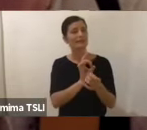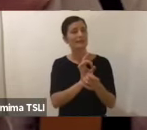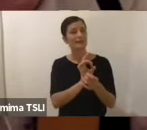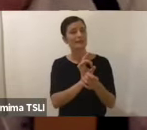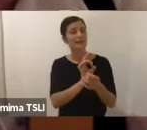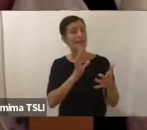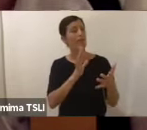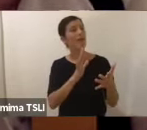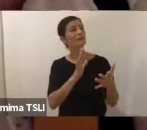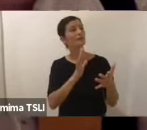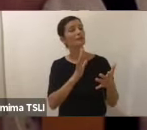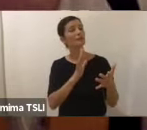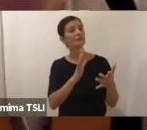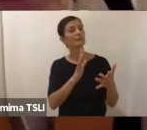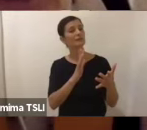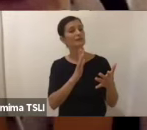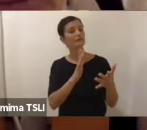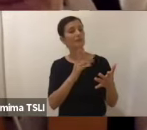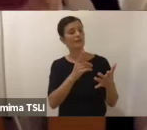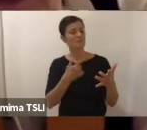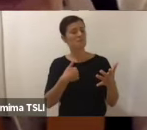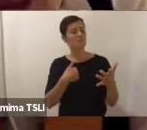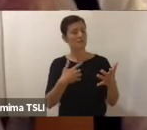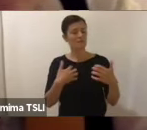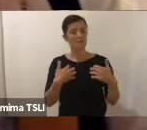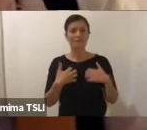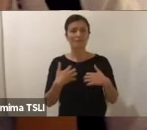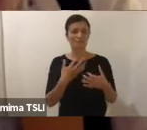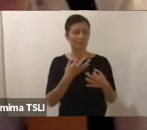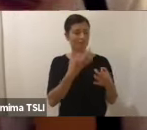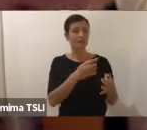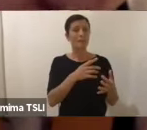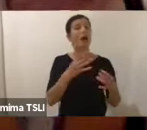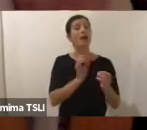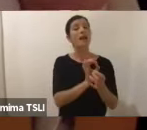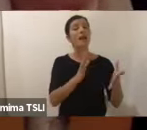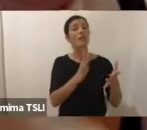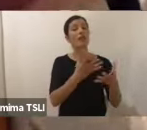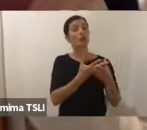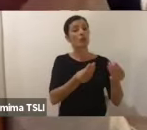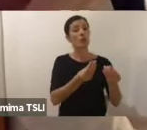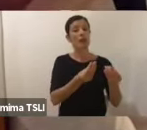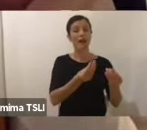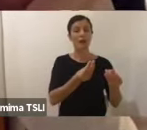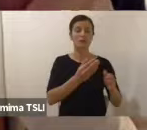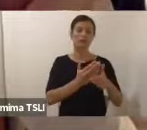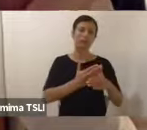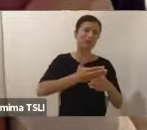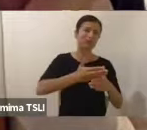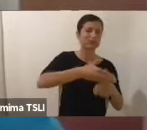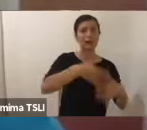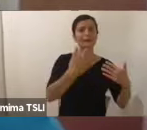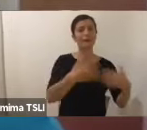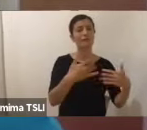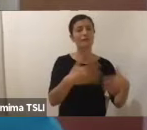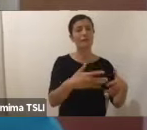of liberation so that's where i'll leave it and thank you himla sarah thank you everybody for the conversation thank